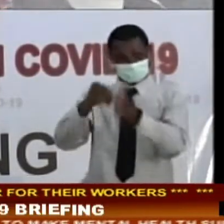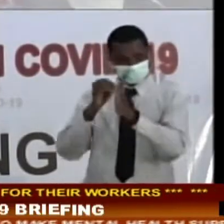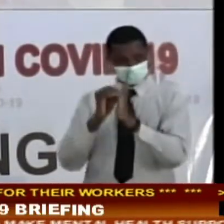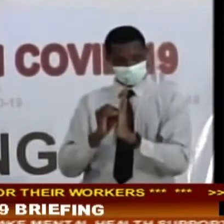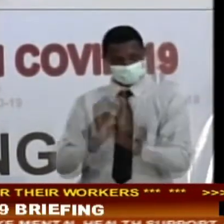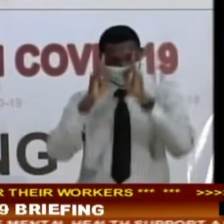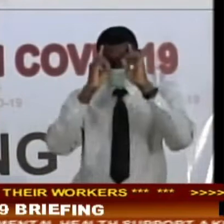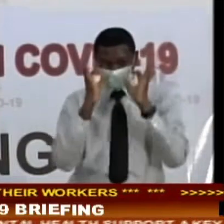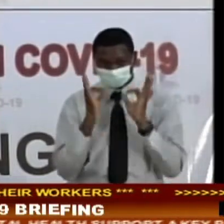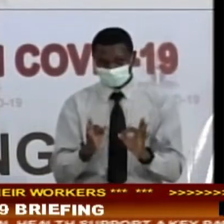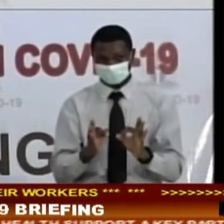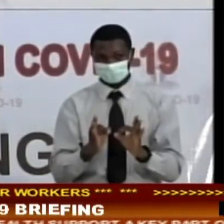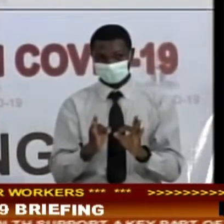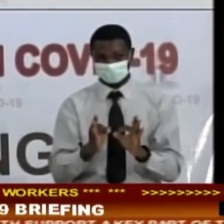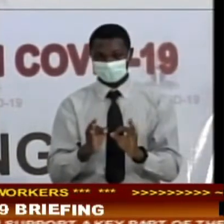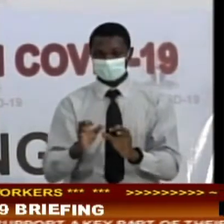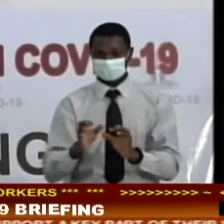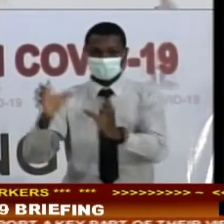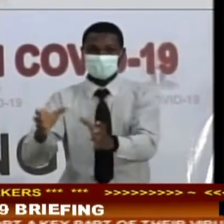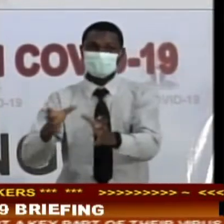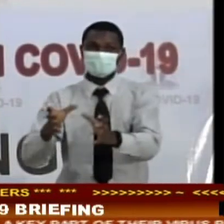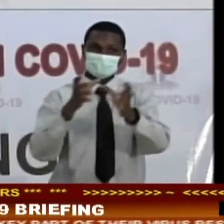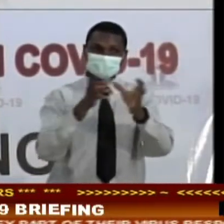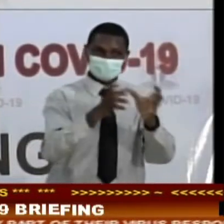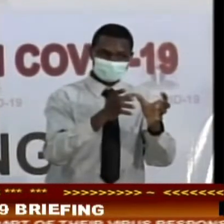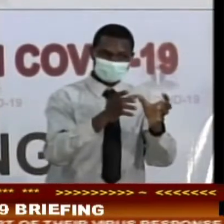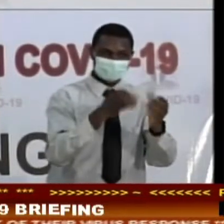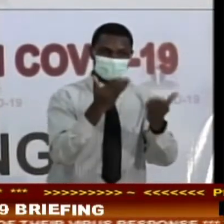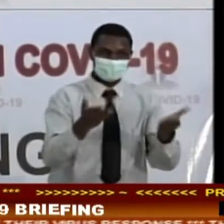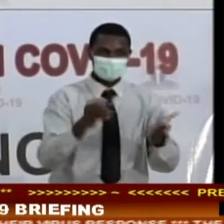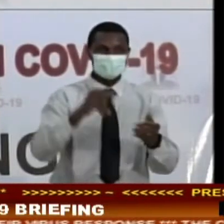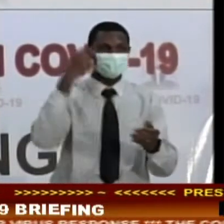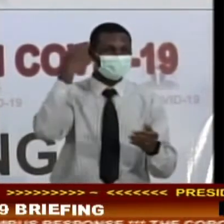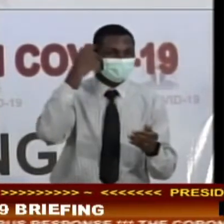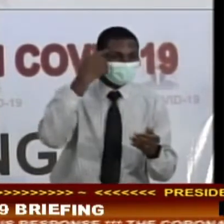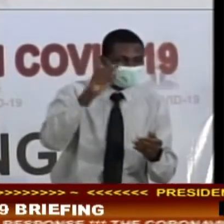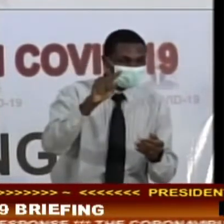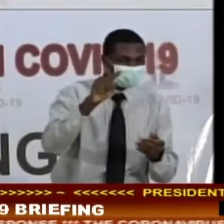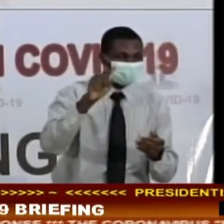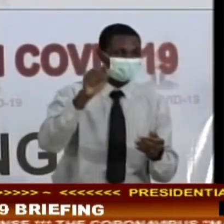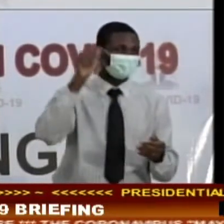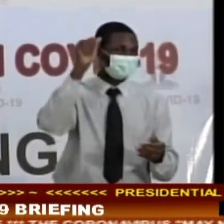countries that of West Africa was taken to guinea